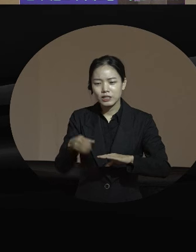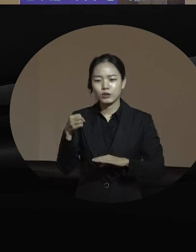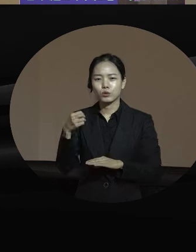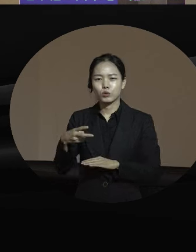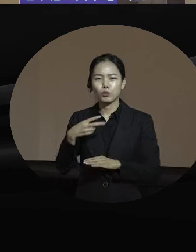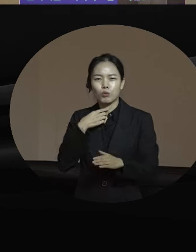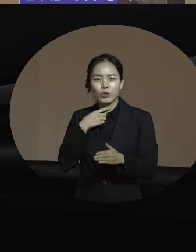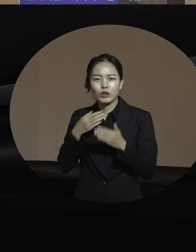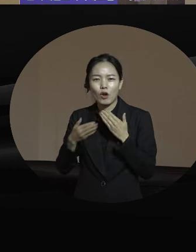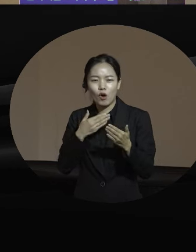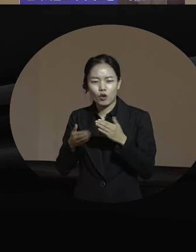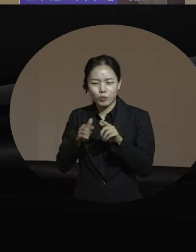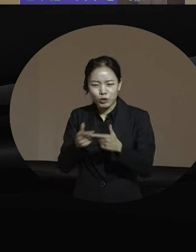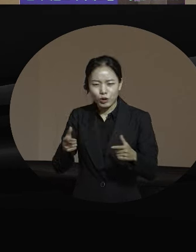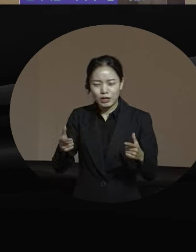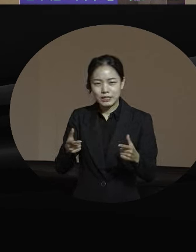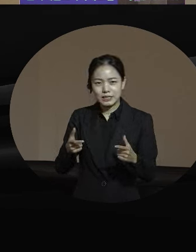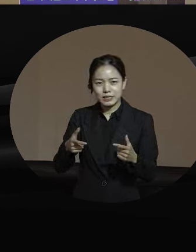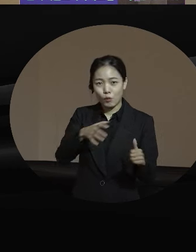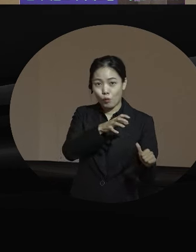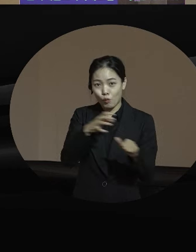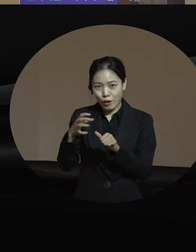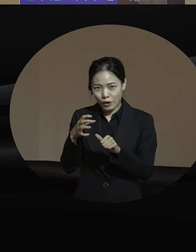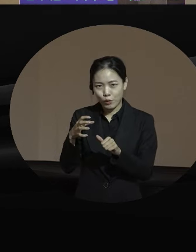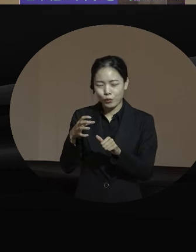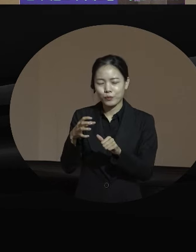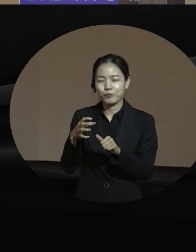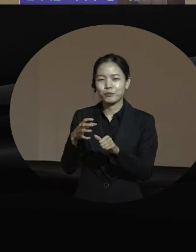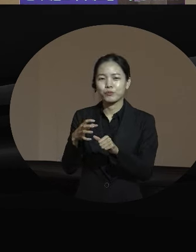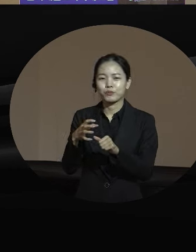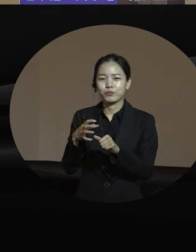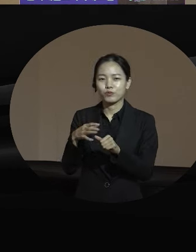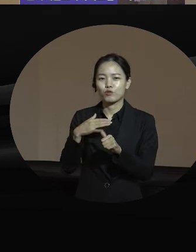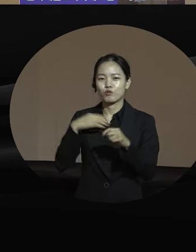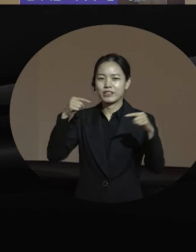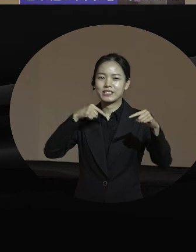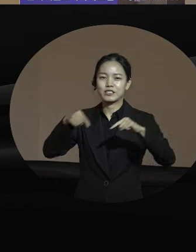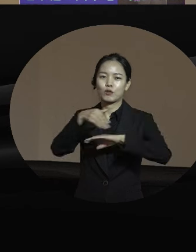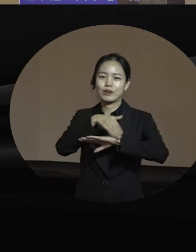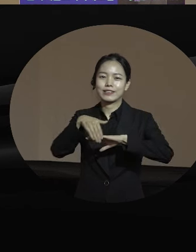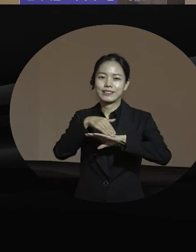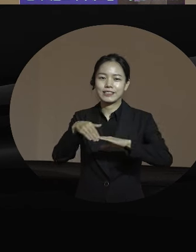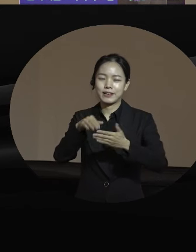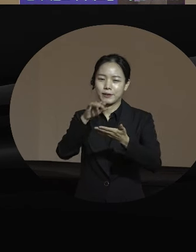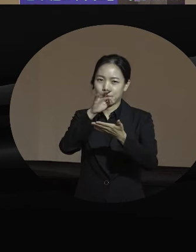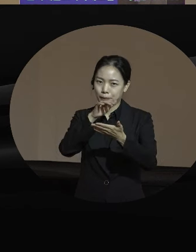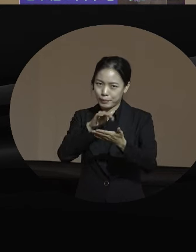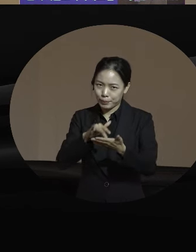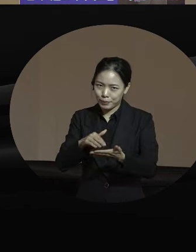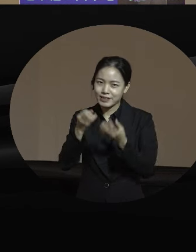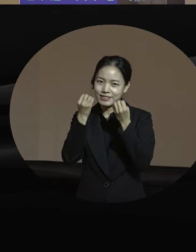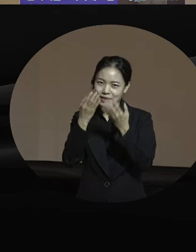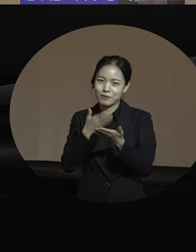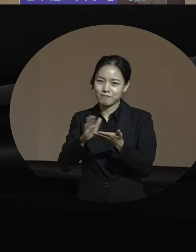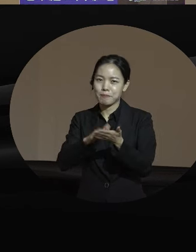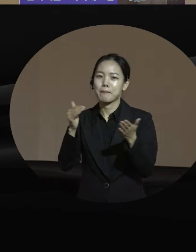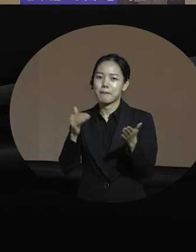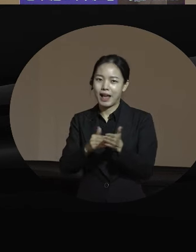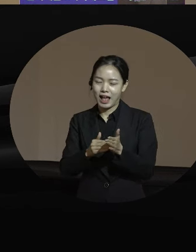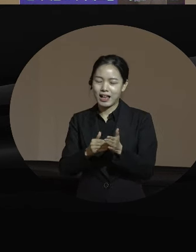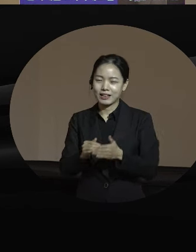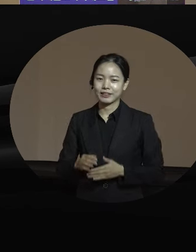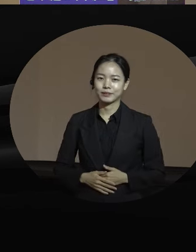the implementation of the UNESCO framework for culture and arts education. One ongoing process is creating